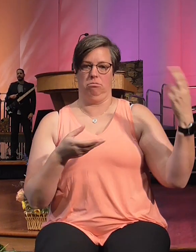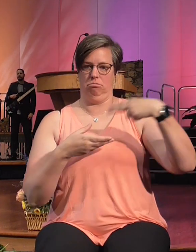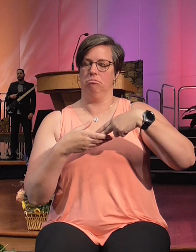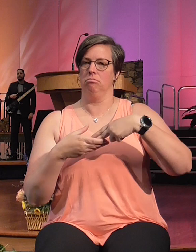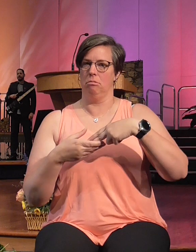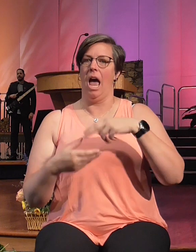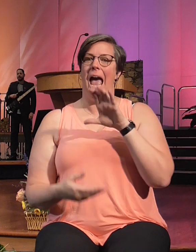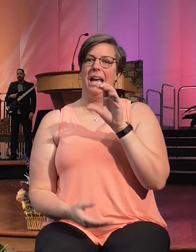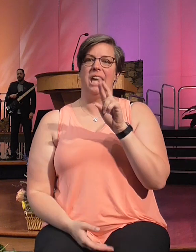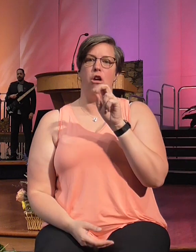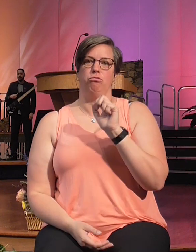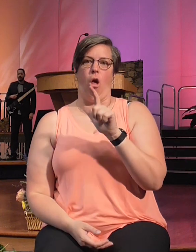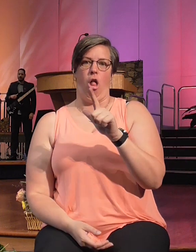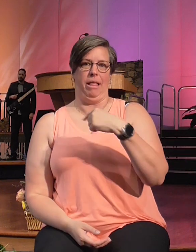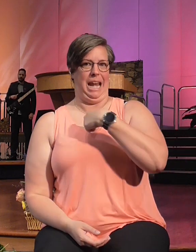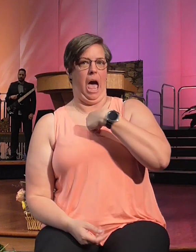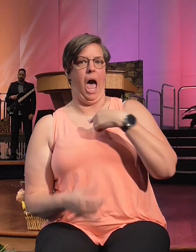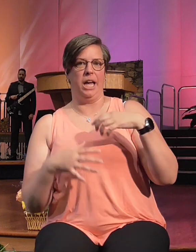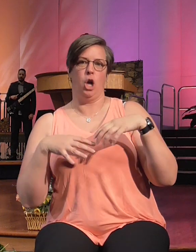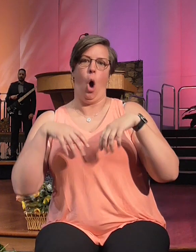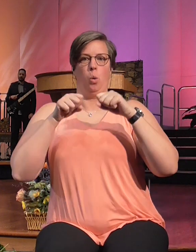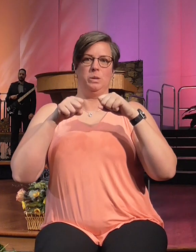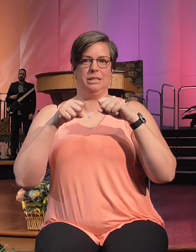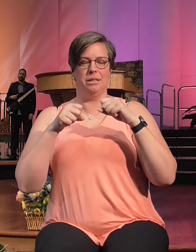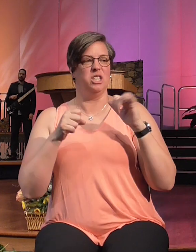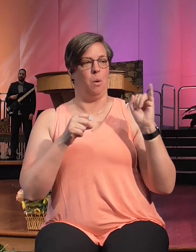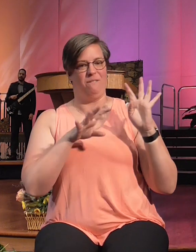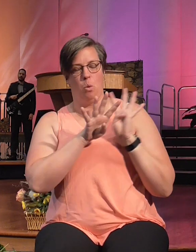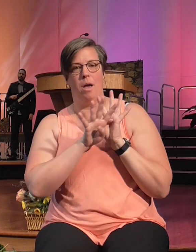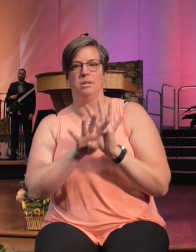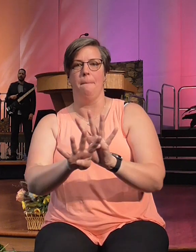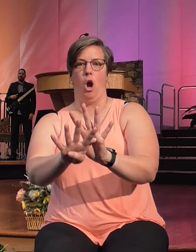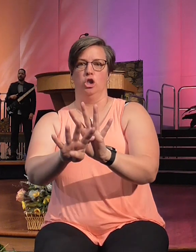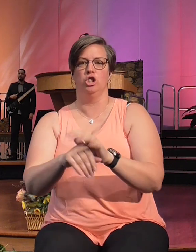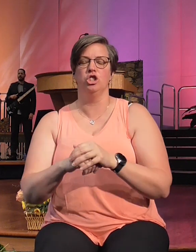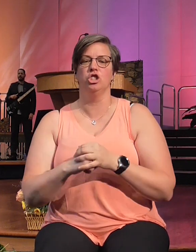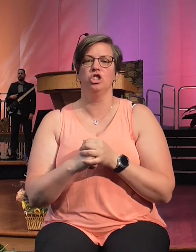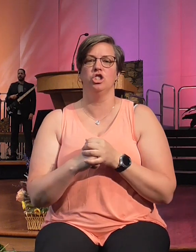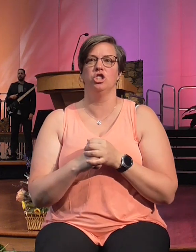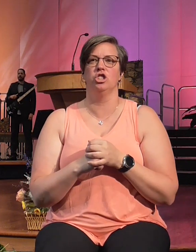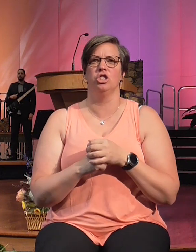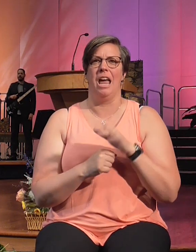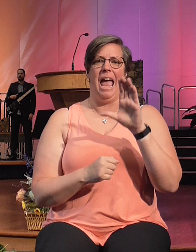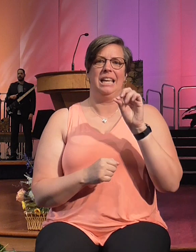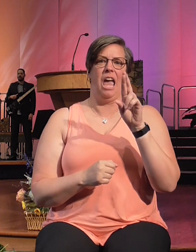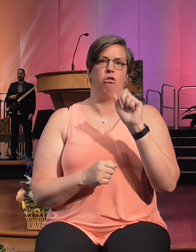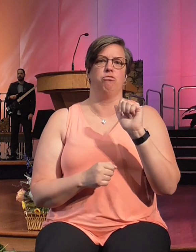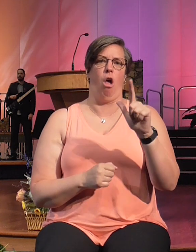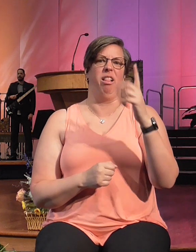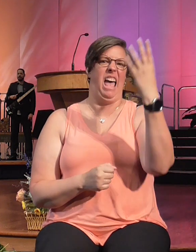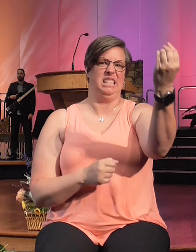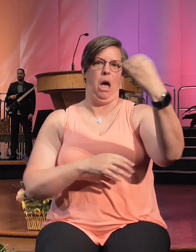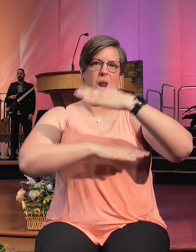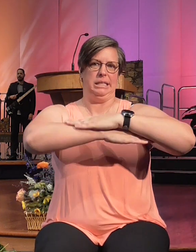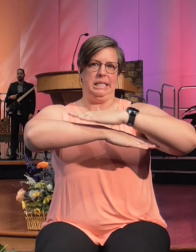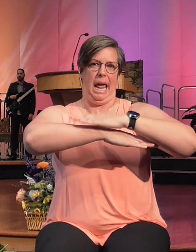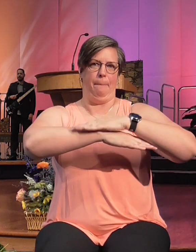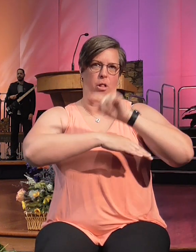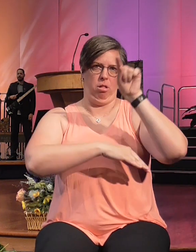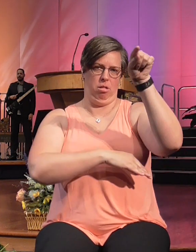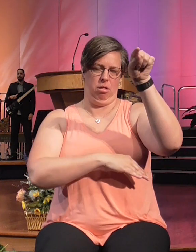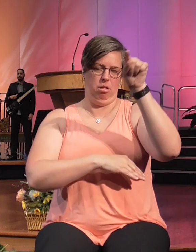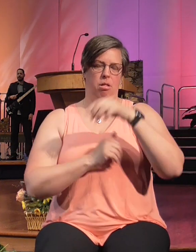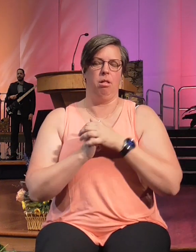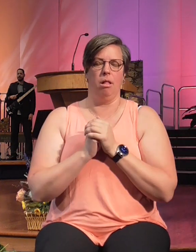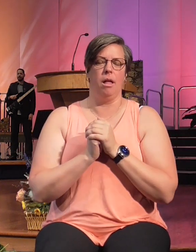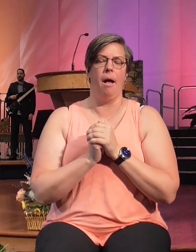Carol and I are there to host. And so if you'd like to march with us or find out about it, Reverend Carol is out at a table in the lobby right by the brochure